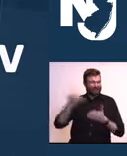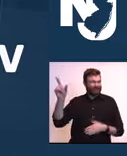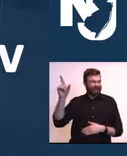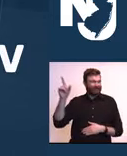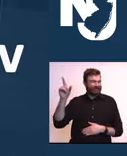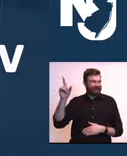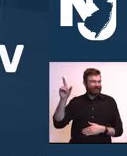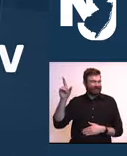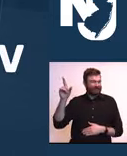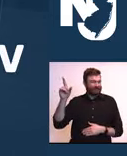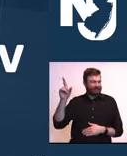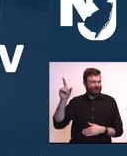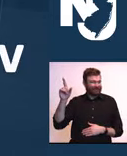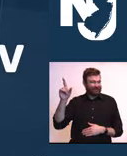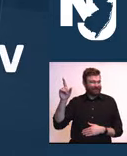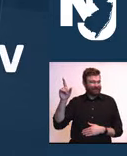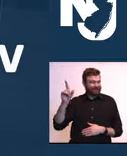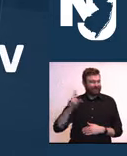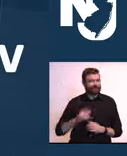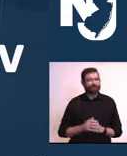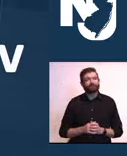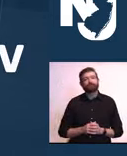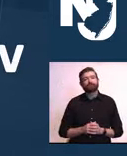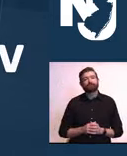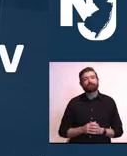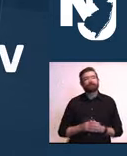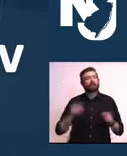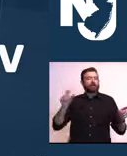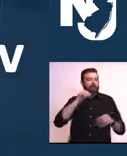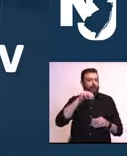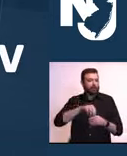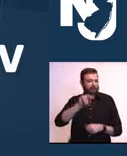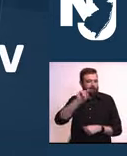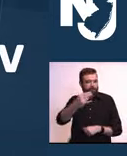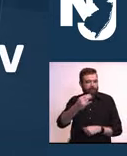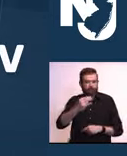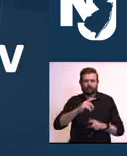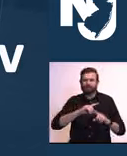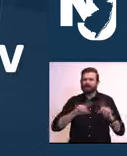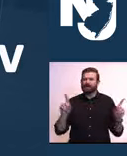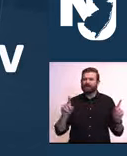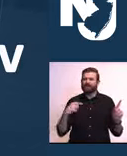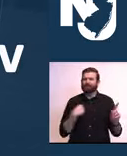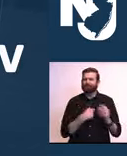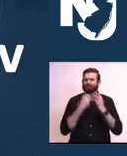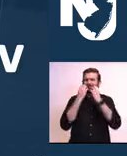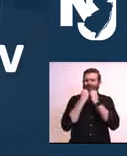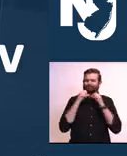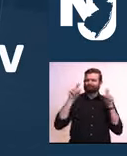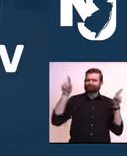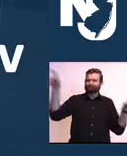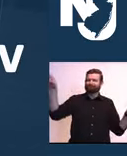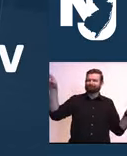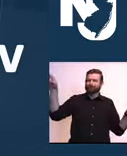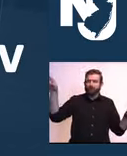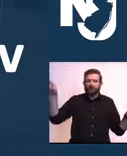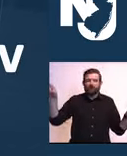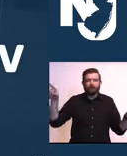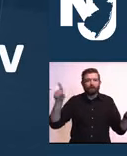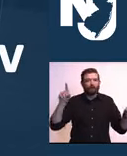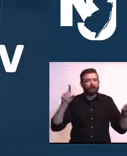not a part of New Jersey but mean so much to New Jersey, and especially the loss of life of these kids is